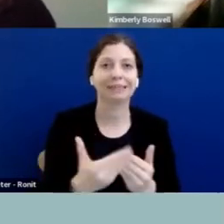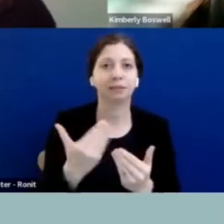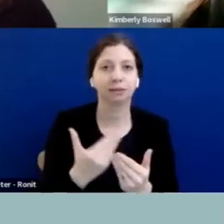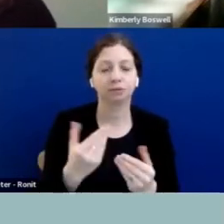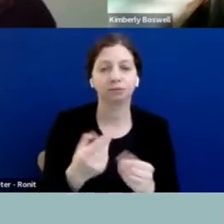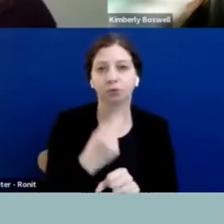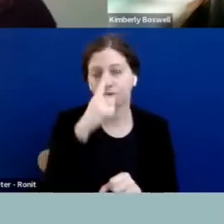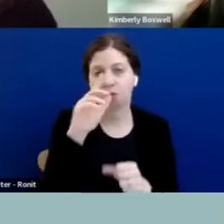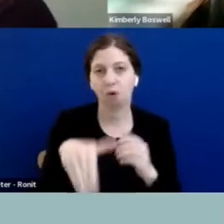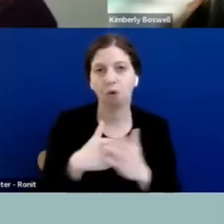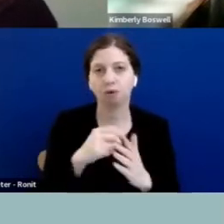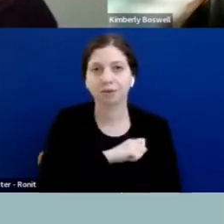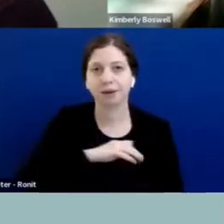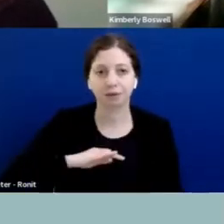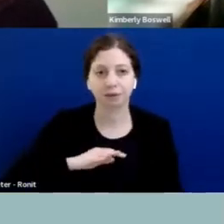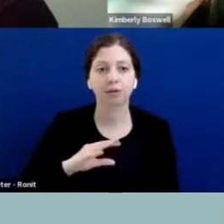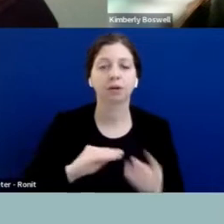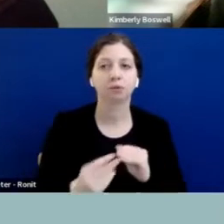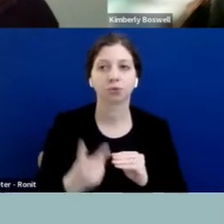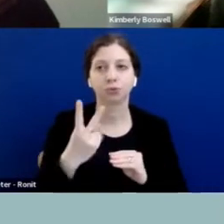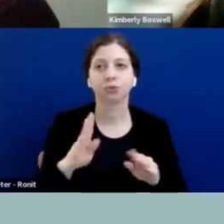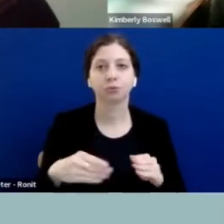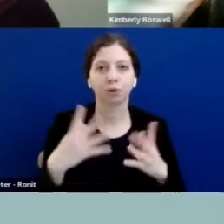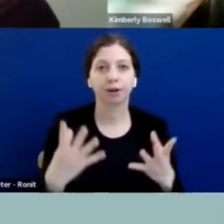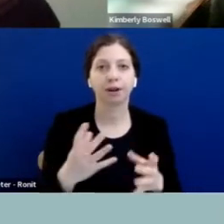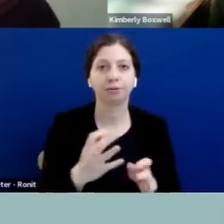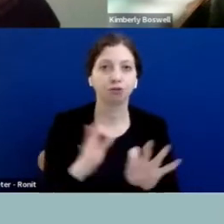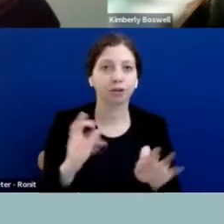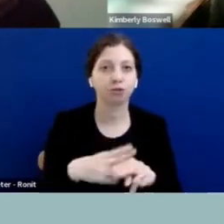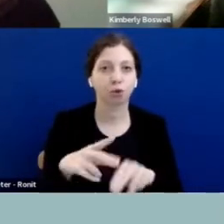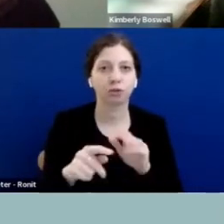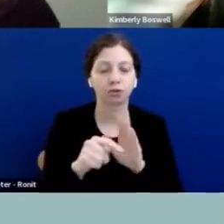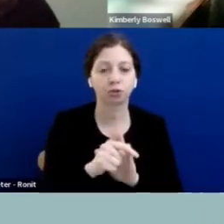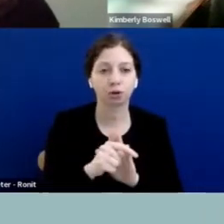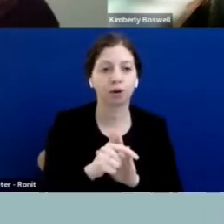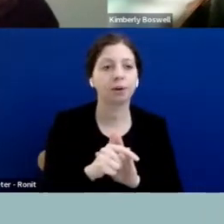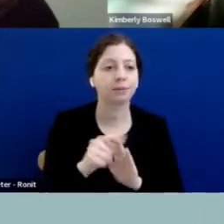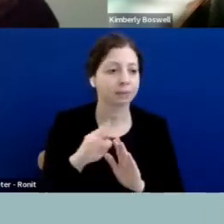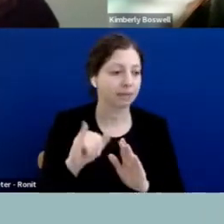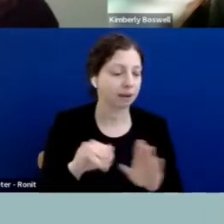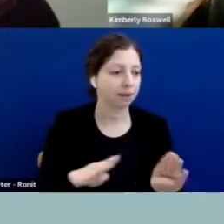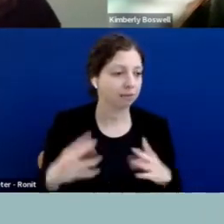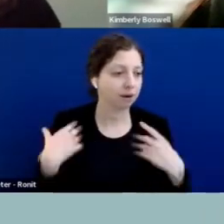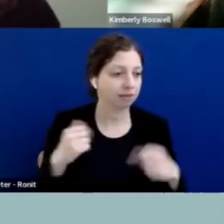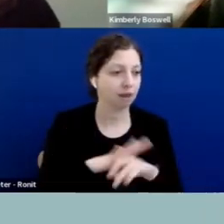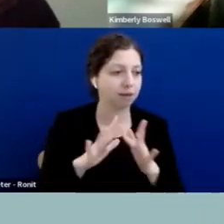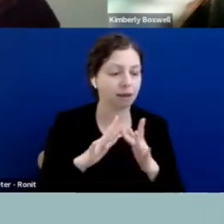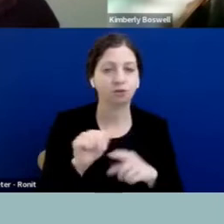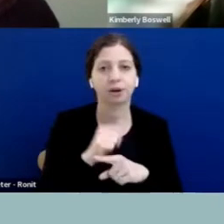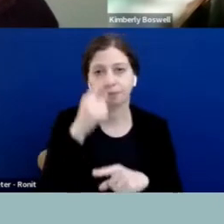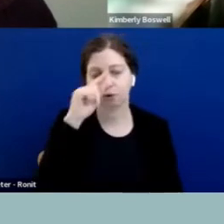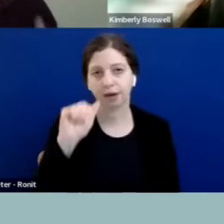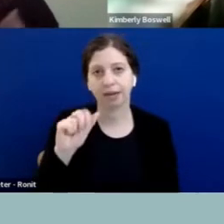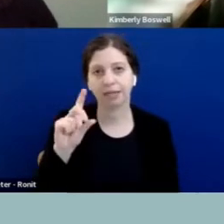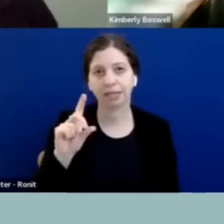staff. Number two, provide free short-term TBI behavioral health online training for ADMH